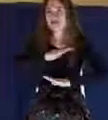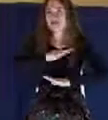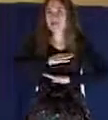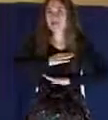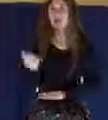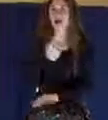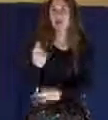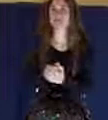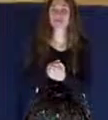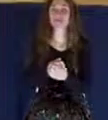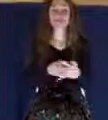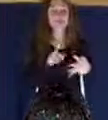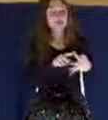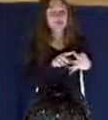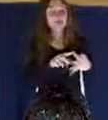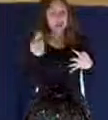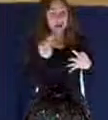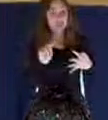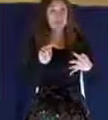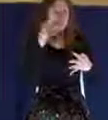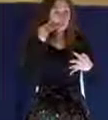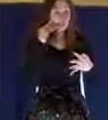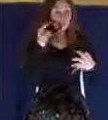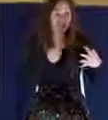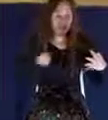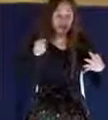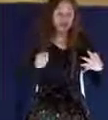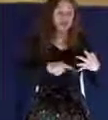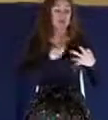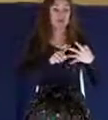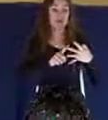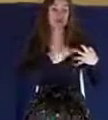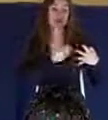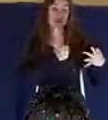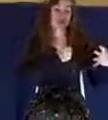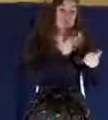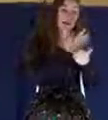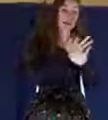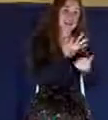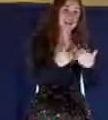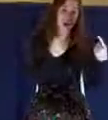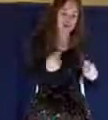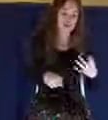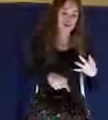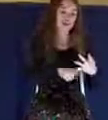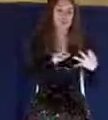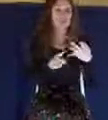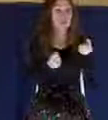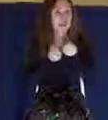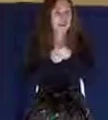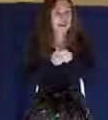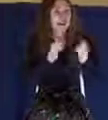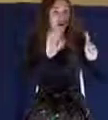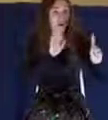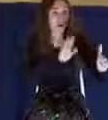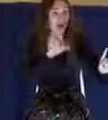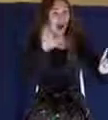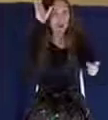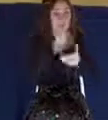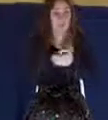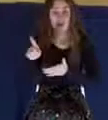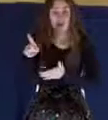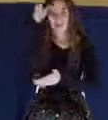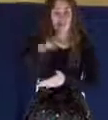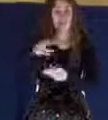hardship. She supported her husband. Look at verse 2. And the name of the man was Elimelech, and the name of